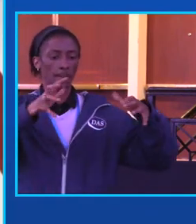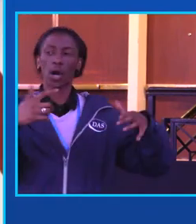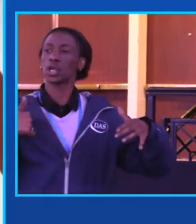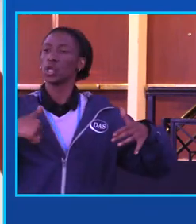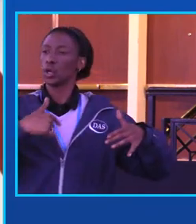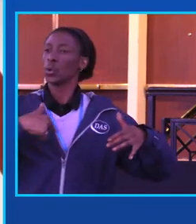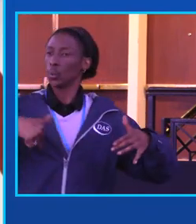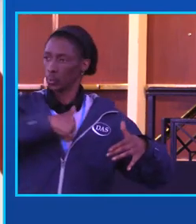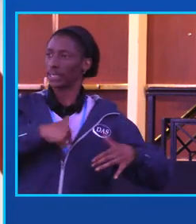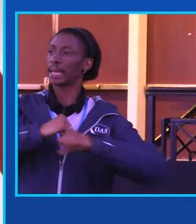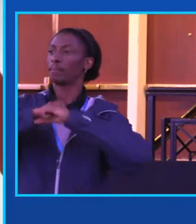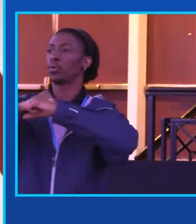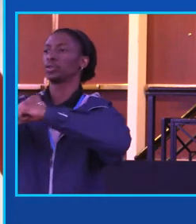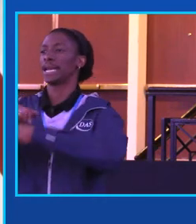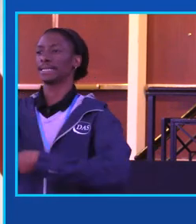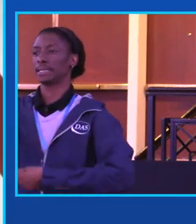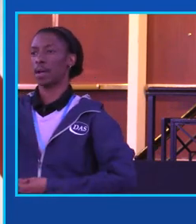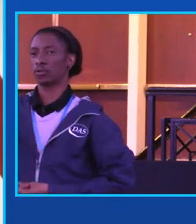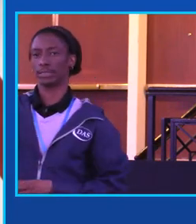protects democracy.